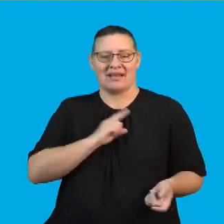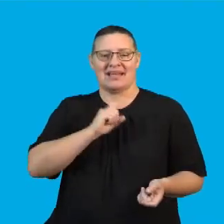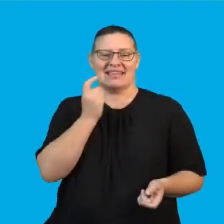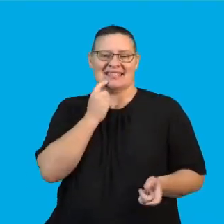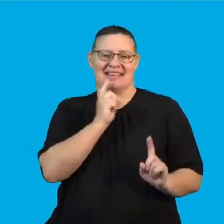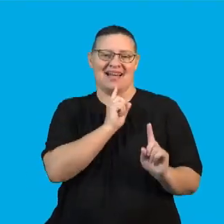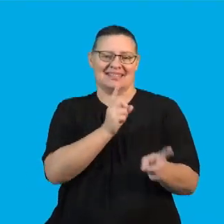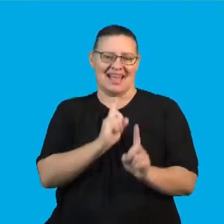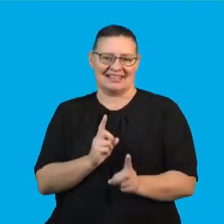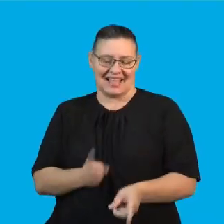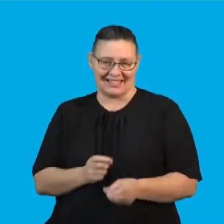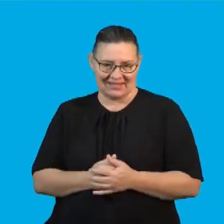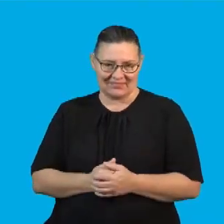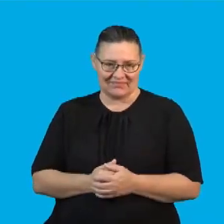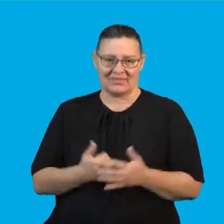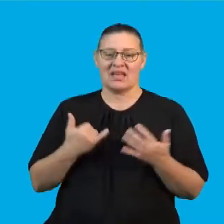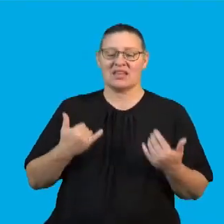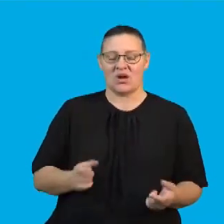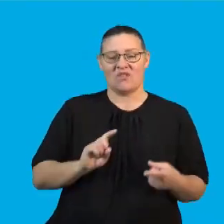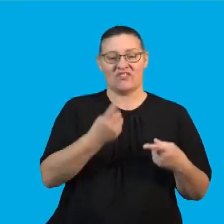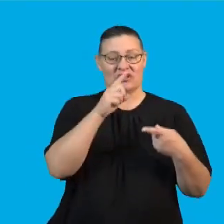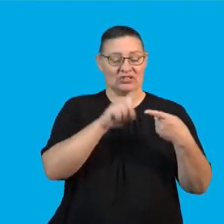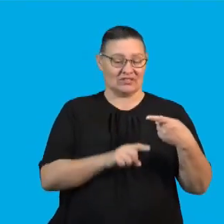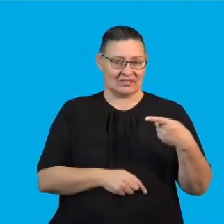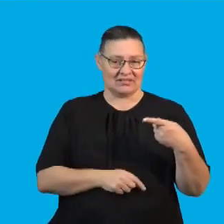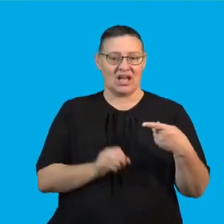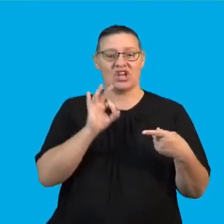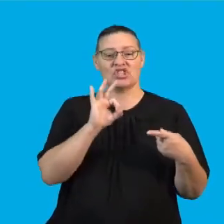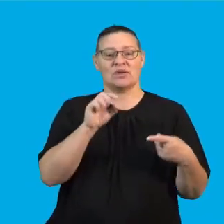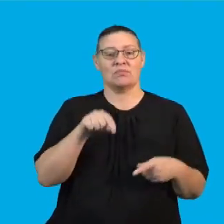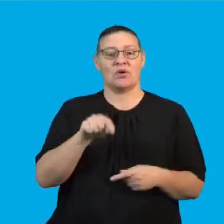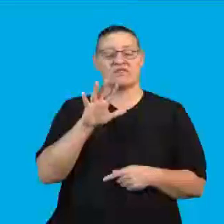our questions. Let us navigate through our first question,